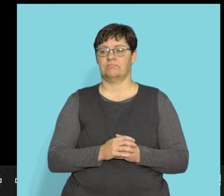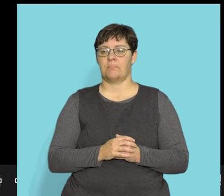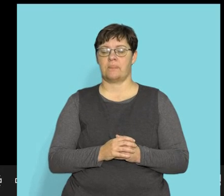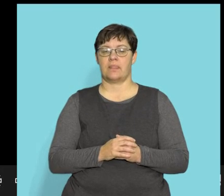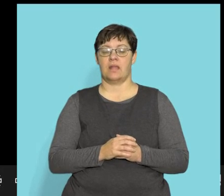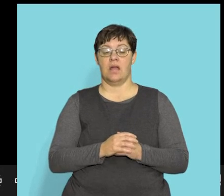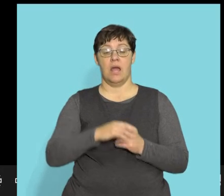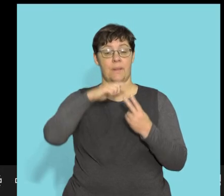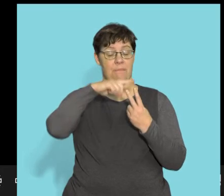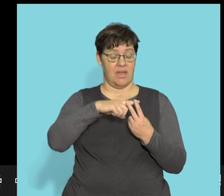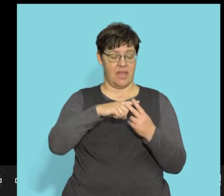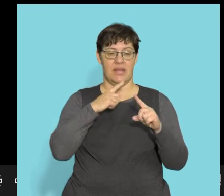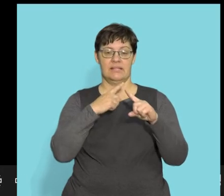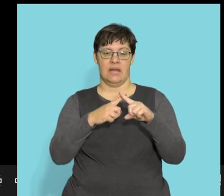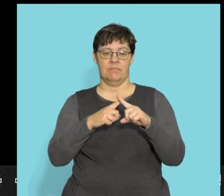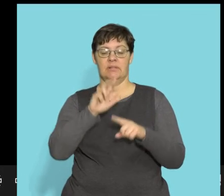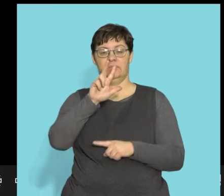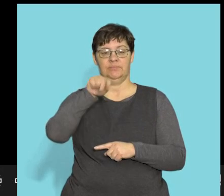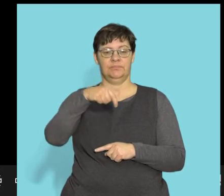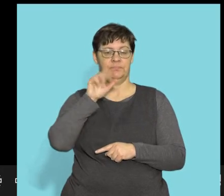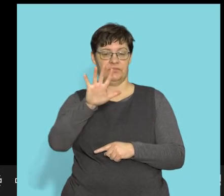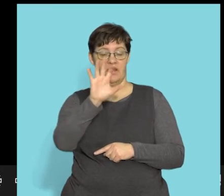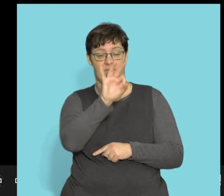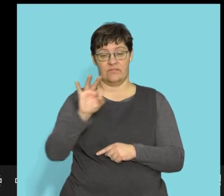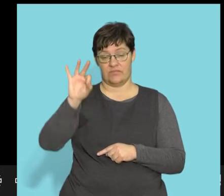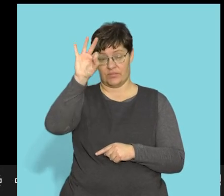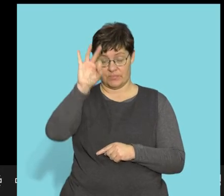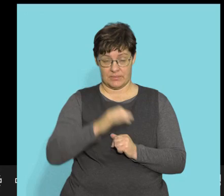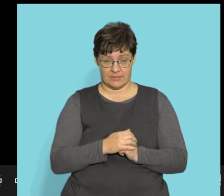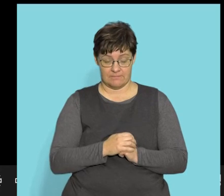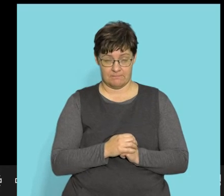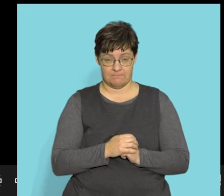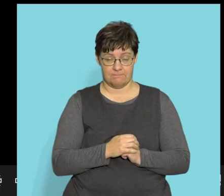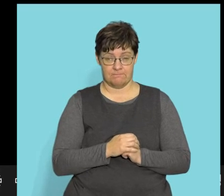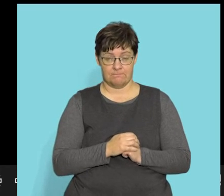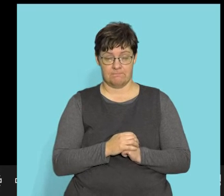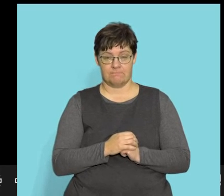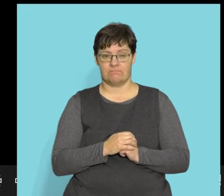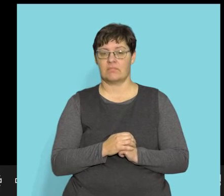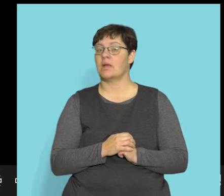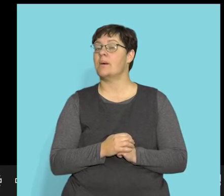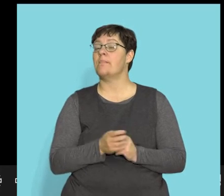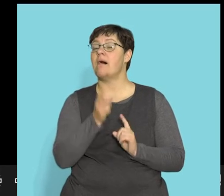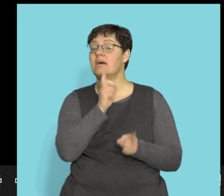pi multiplied by 8.5 cubed, which is going to give me